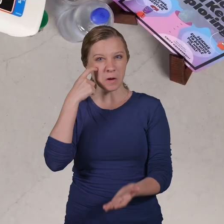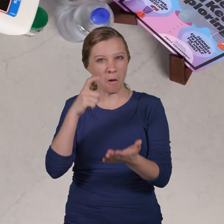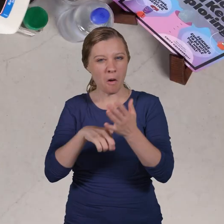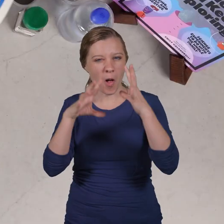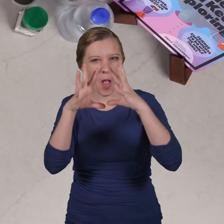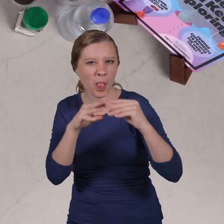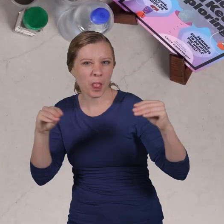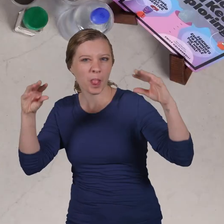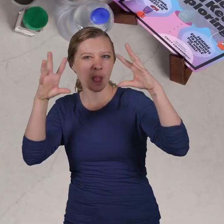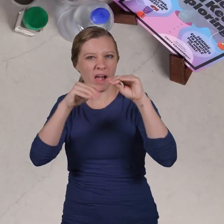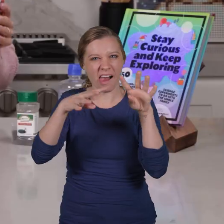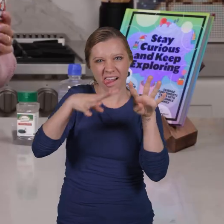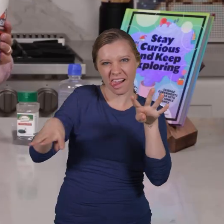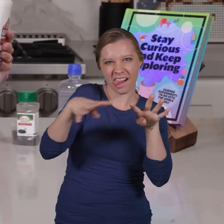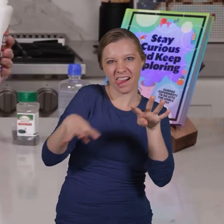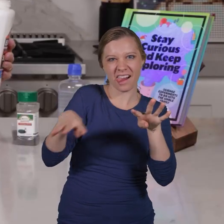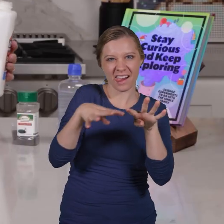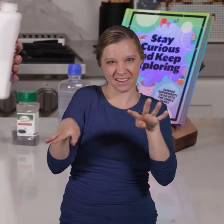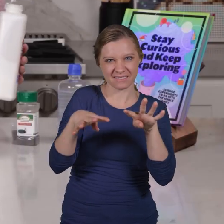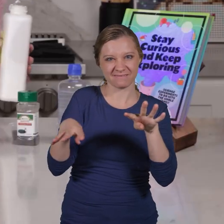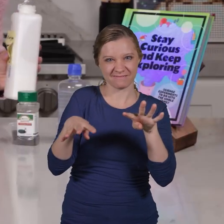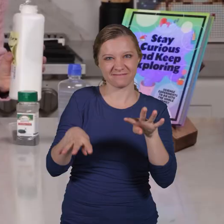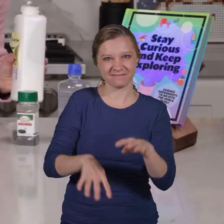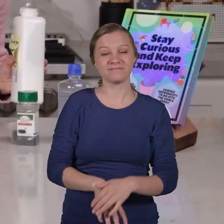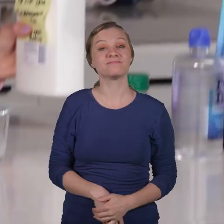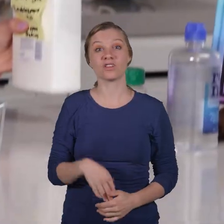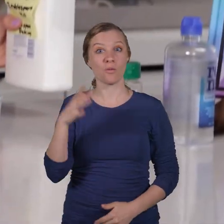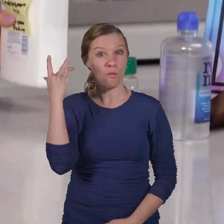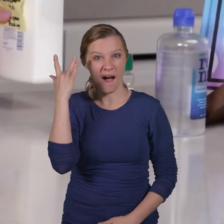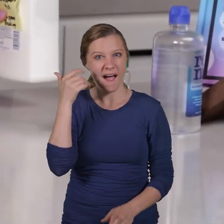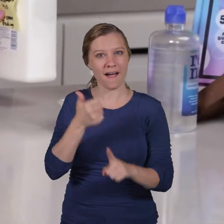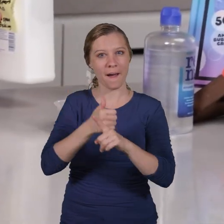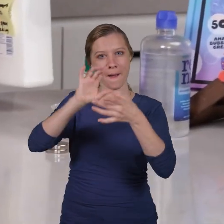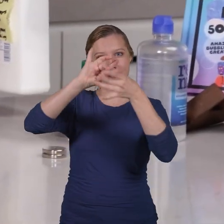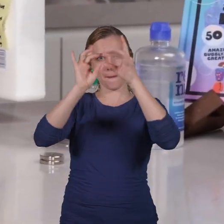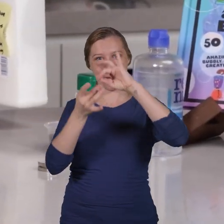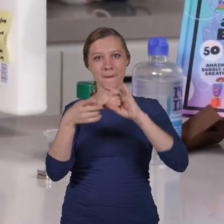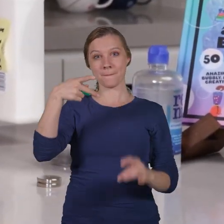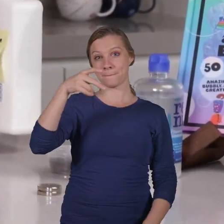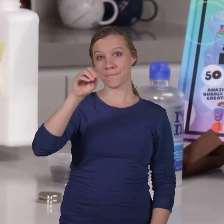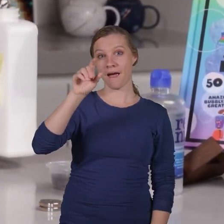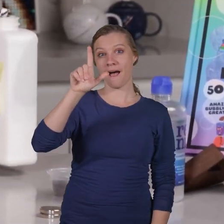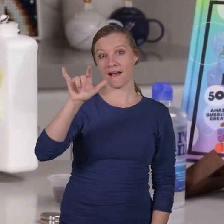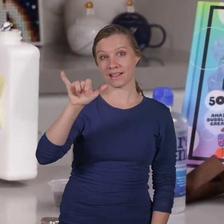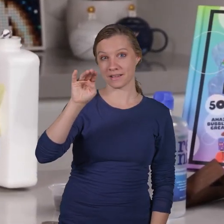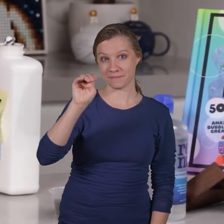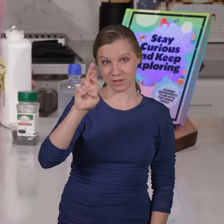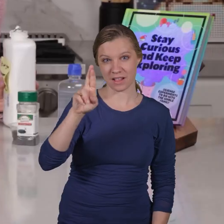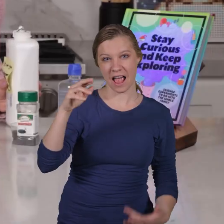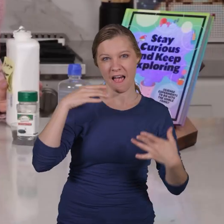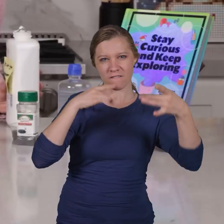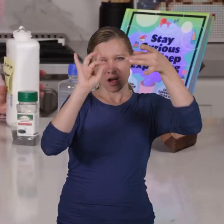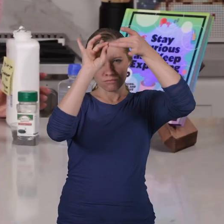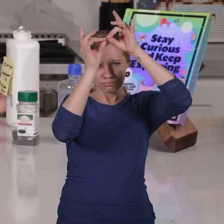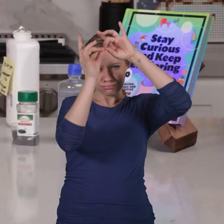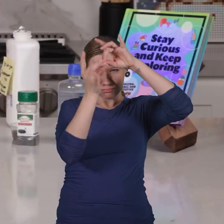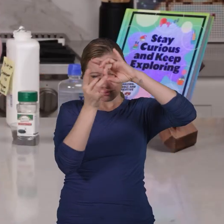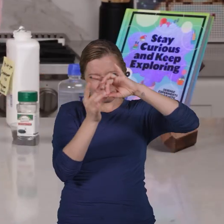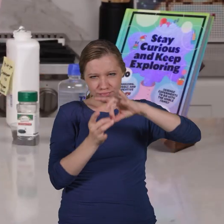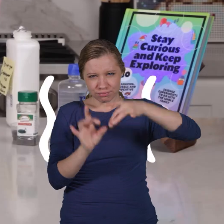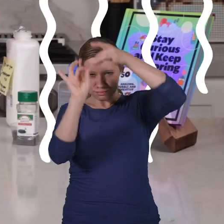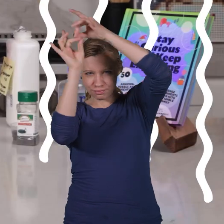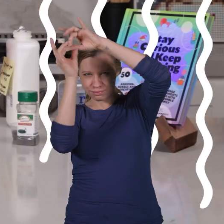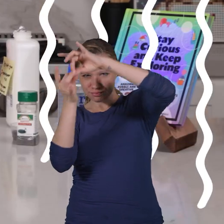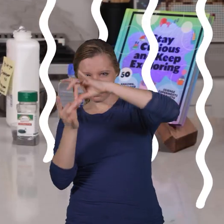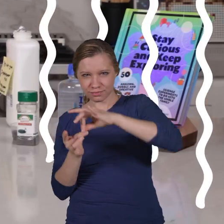You'll notice the glue is really runny and flowy. That's because glue is a polymer. That means it's made up